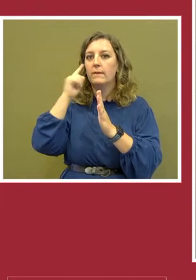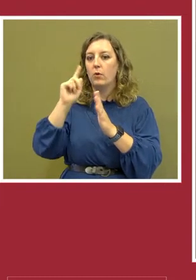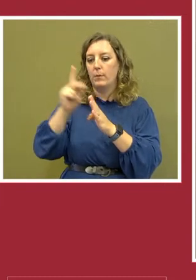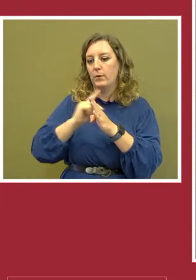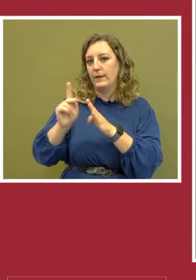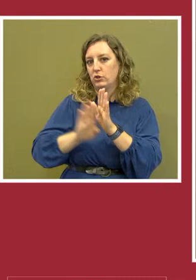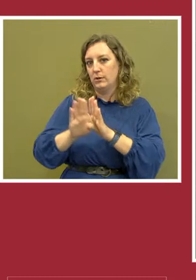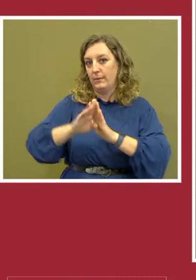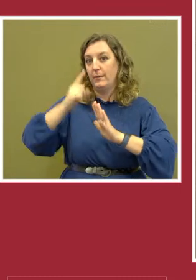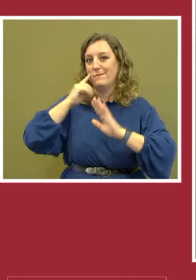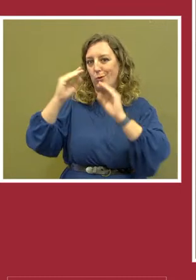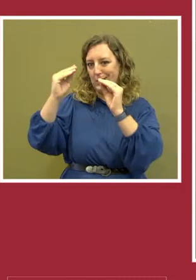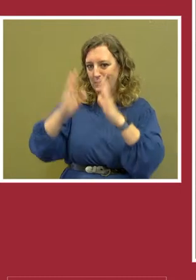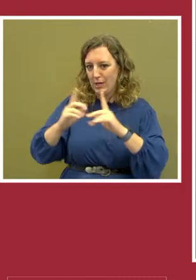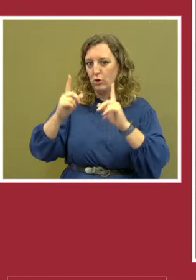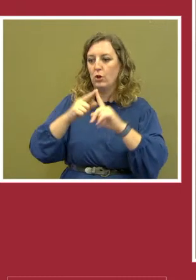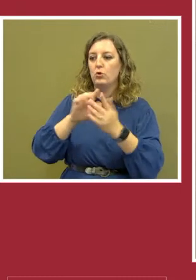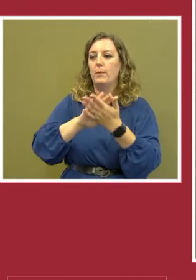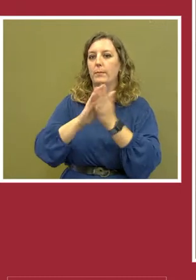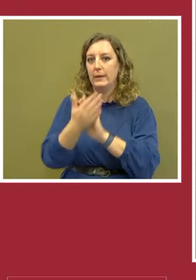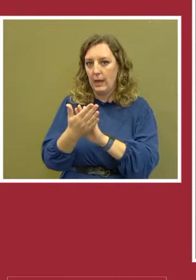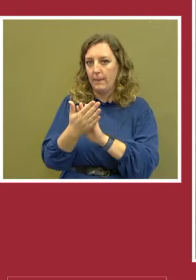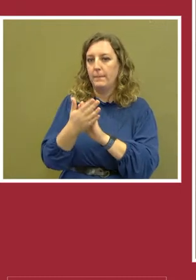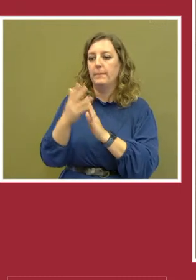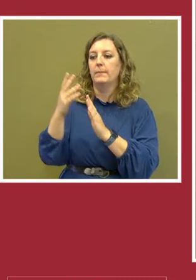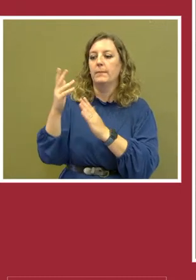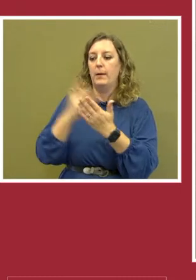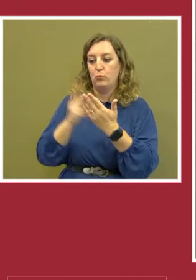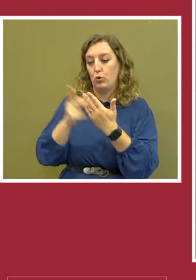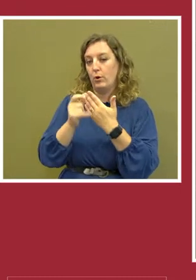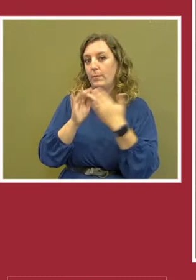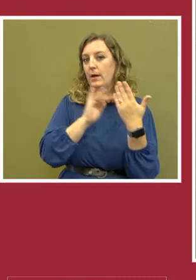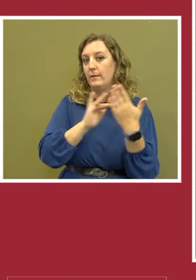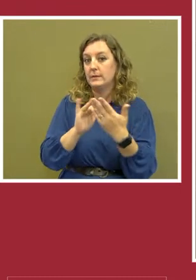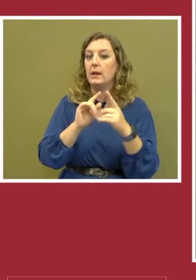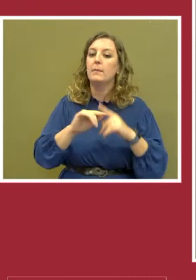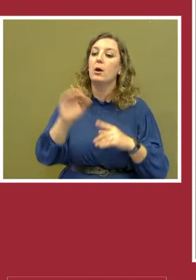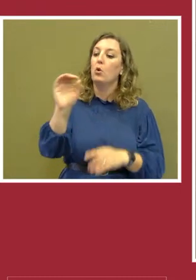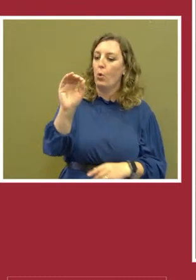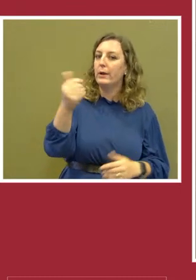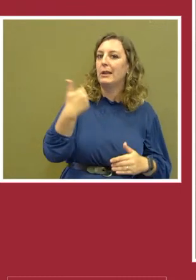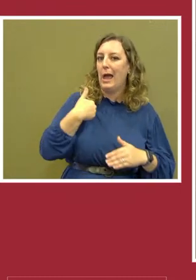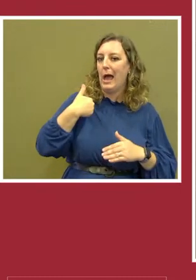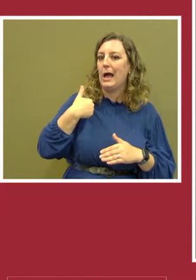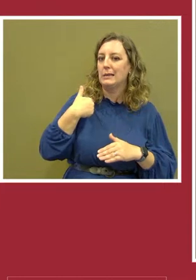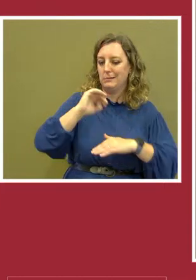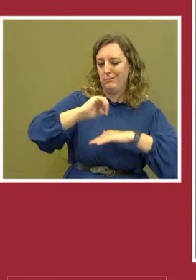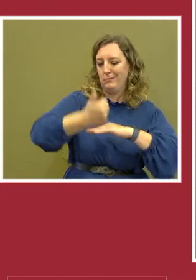professional development for the teachers until they become a full program of study. But Oregon has set aside